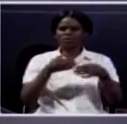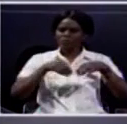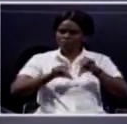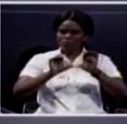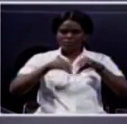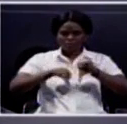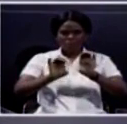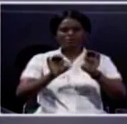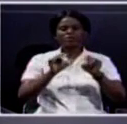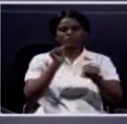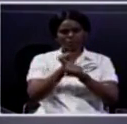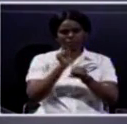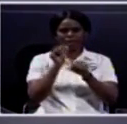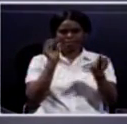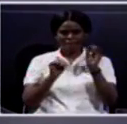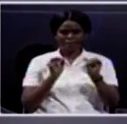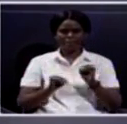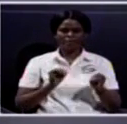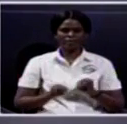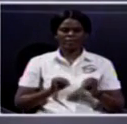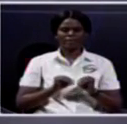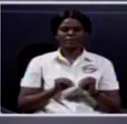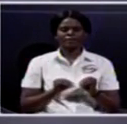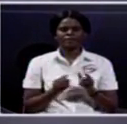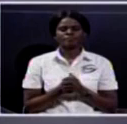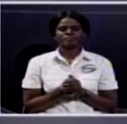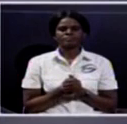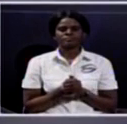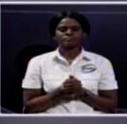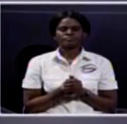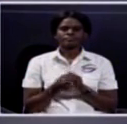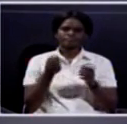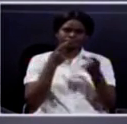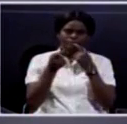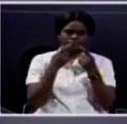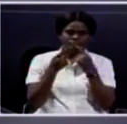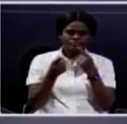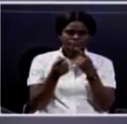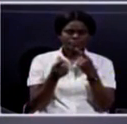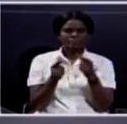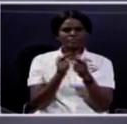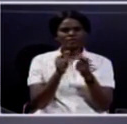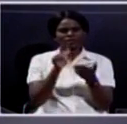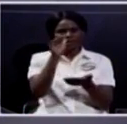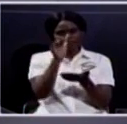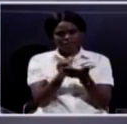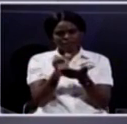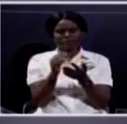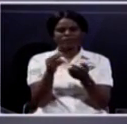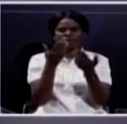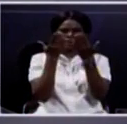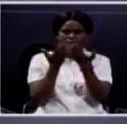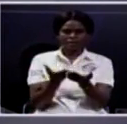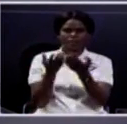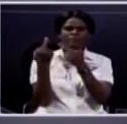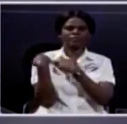current practice. But when need arises, you have to shift the camp. You've spoken on you reducing the burden on the part of the teachers, on